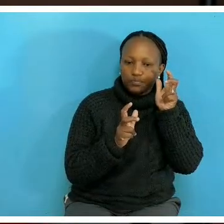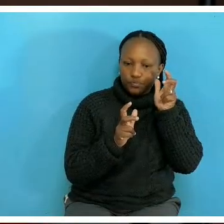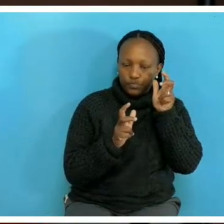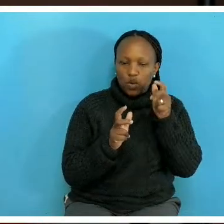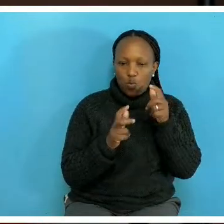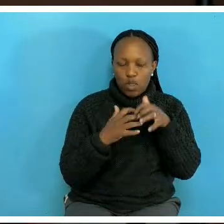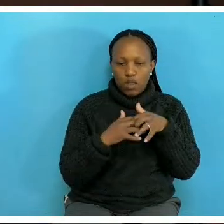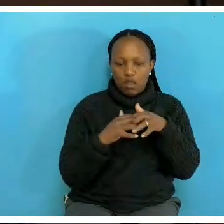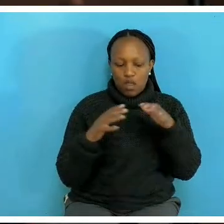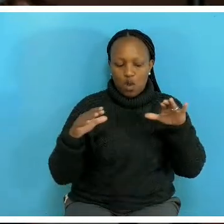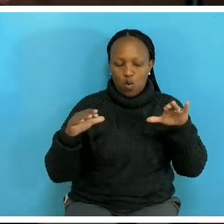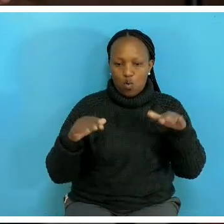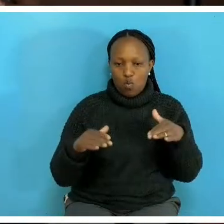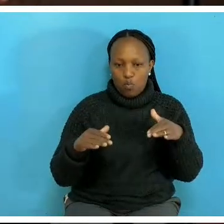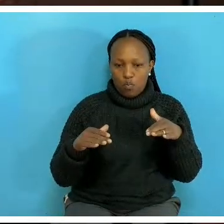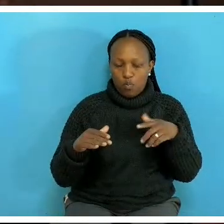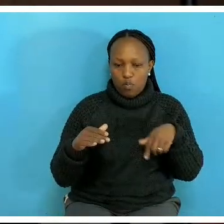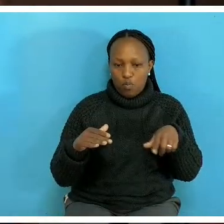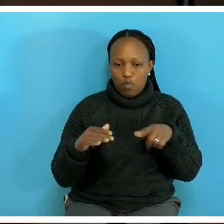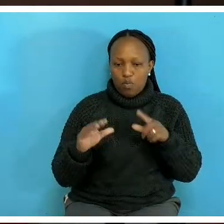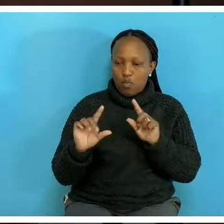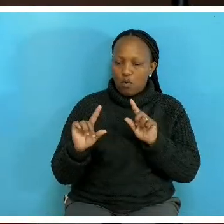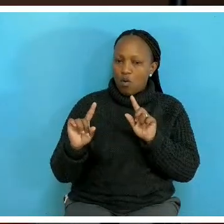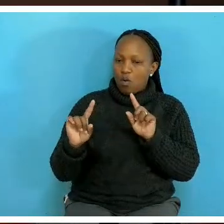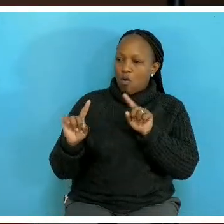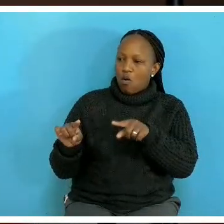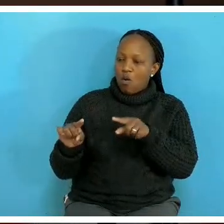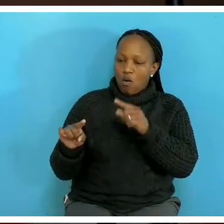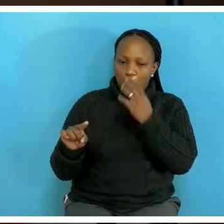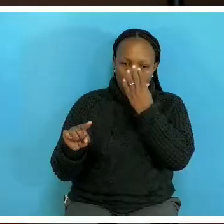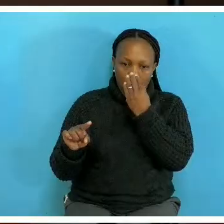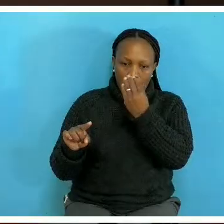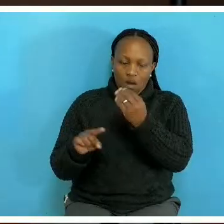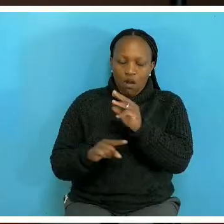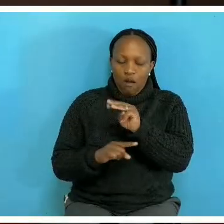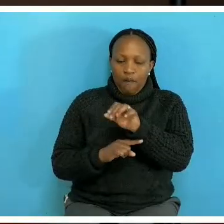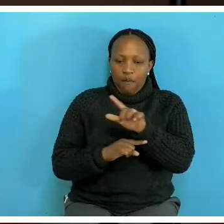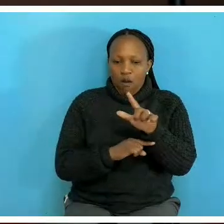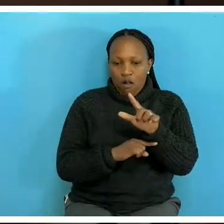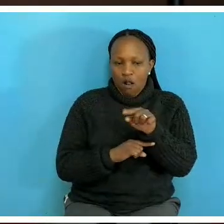grouped ourselves and went to Maponya Mall